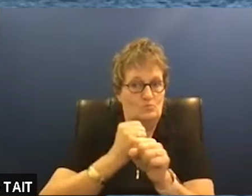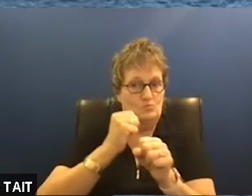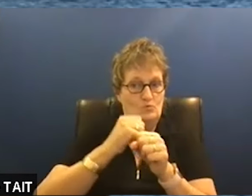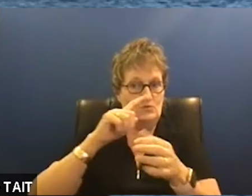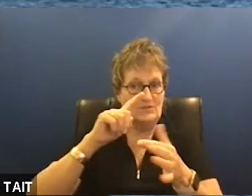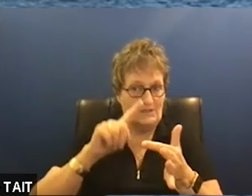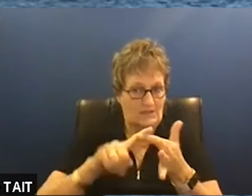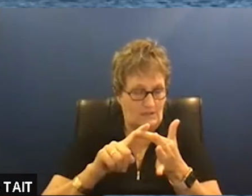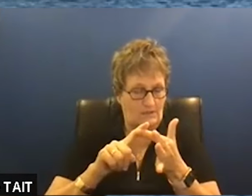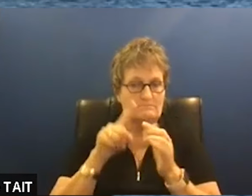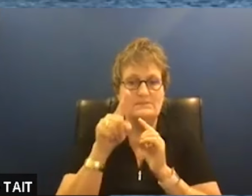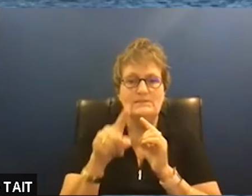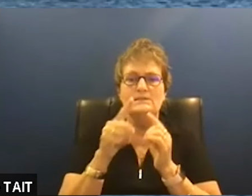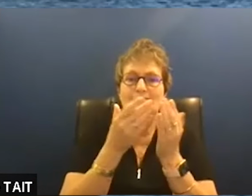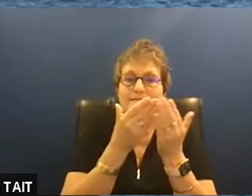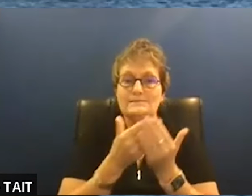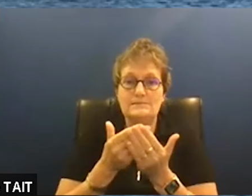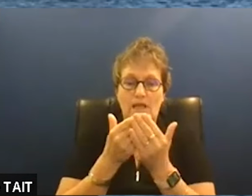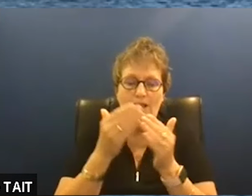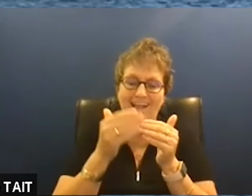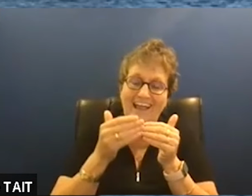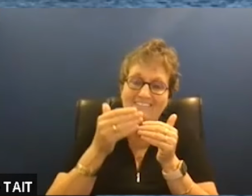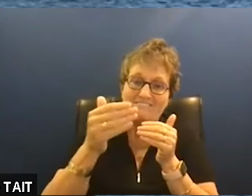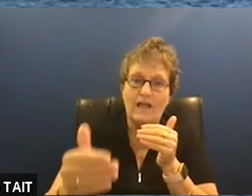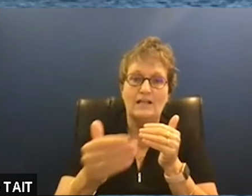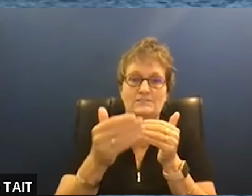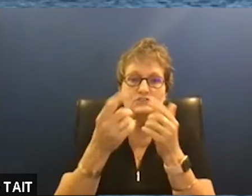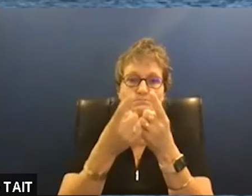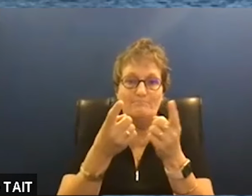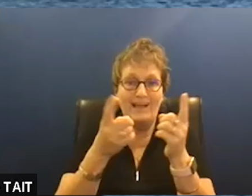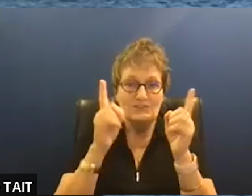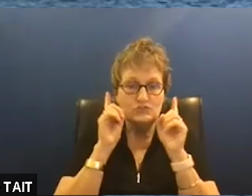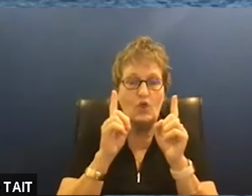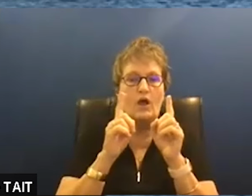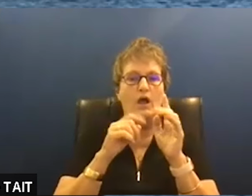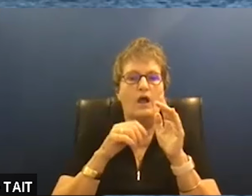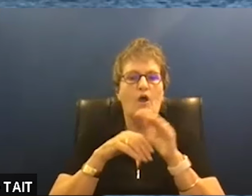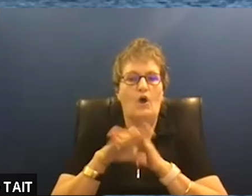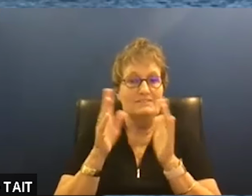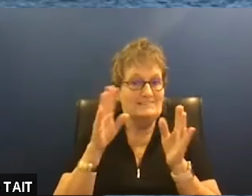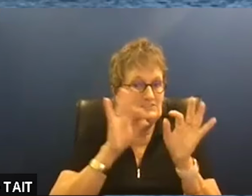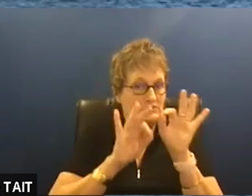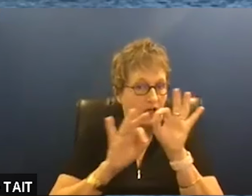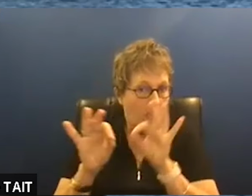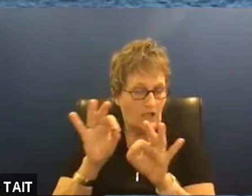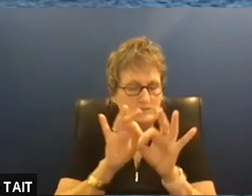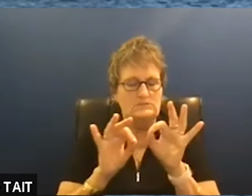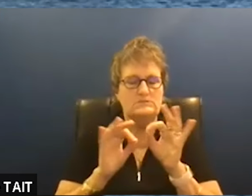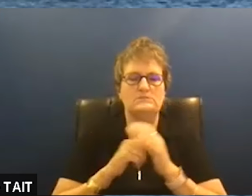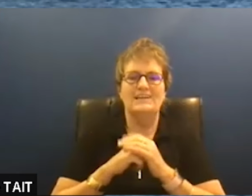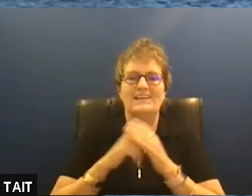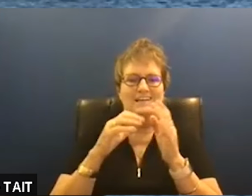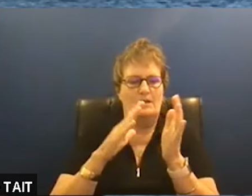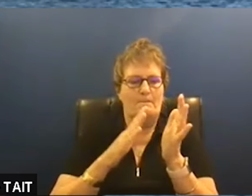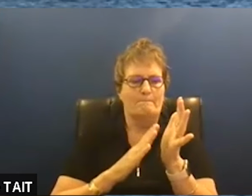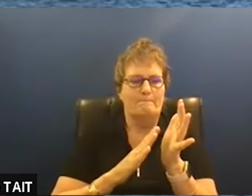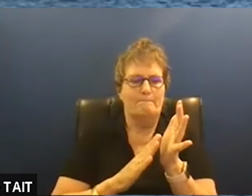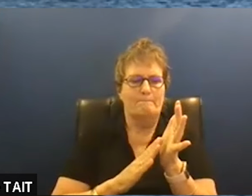who's studying an advanced Bachelor of Science majoring in molecular biology, and Associate Professor Ian MacArthur from